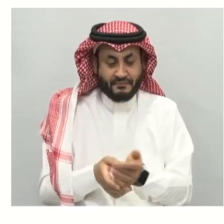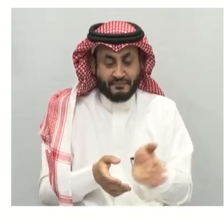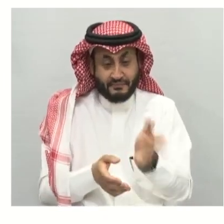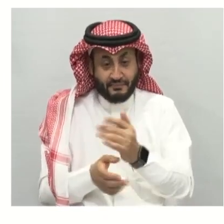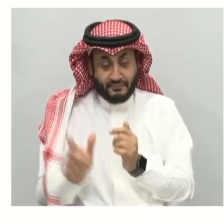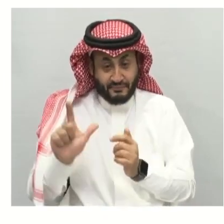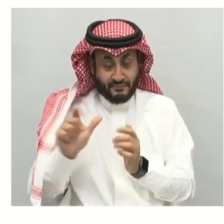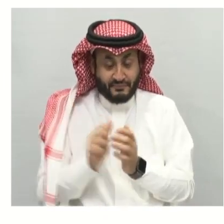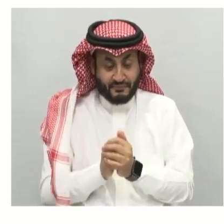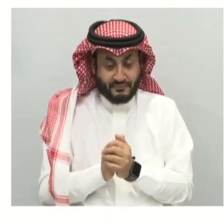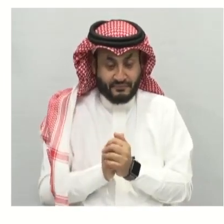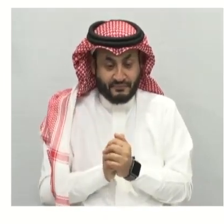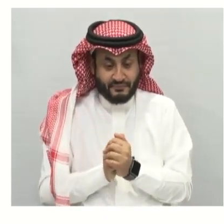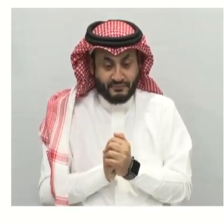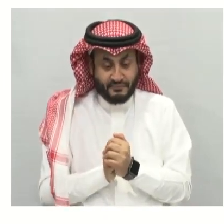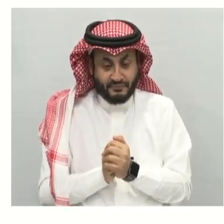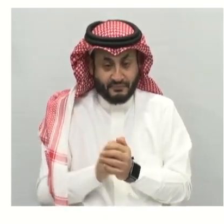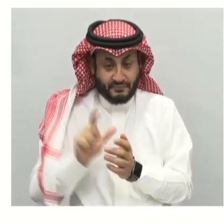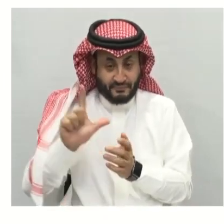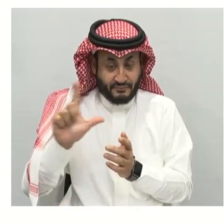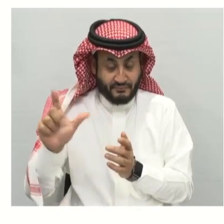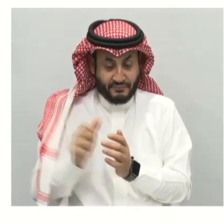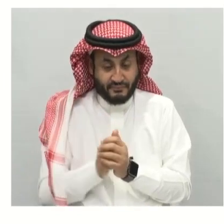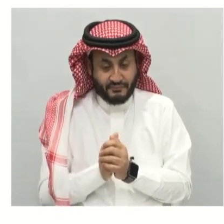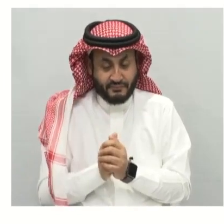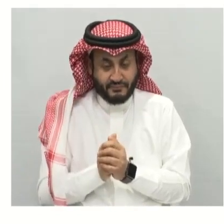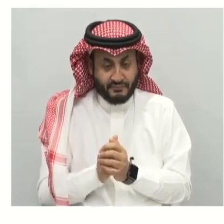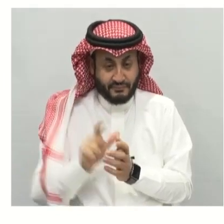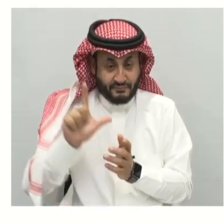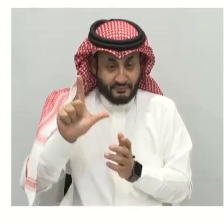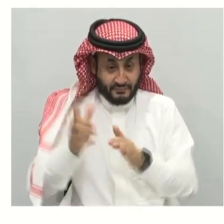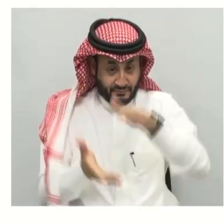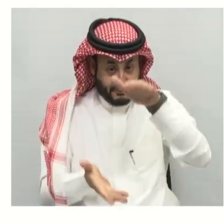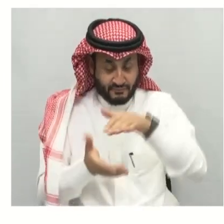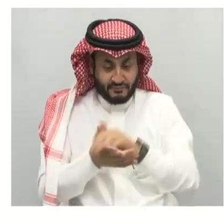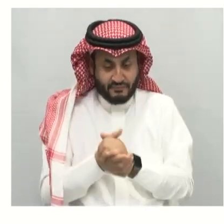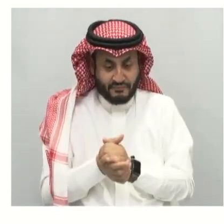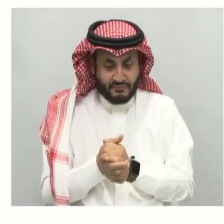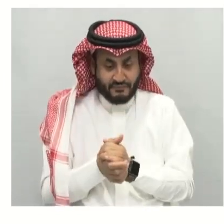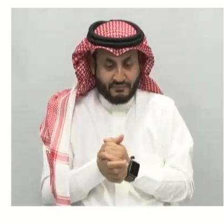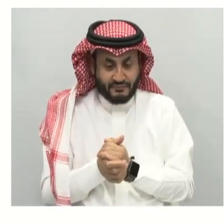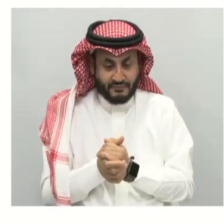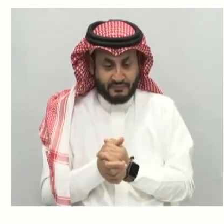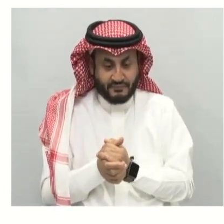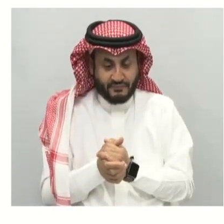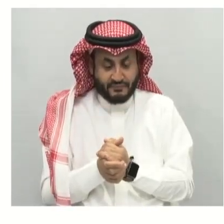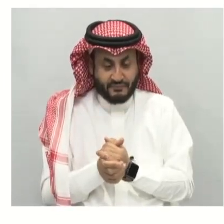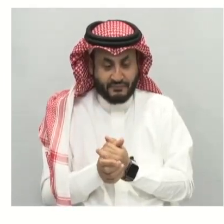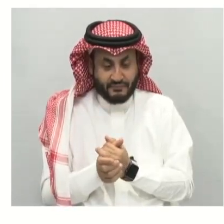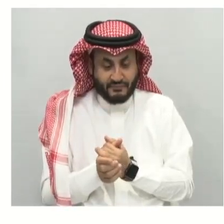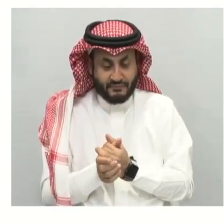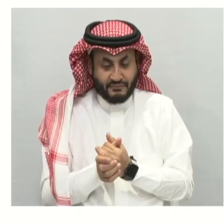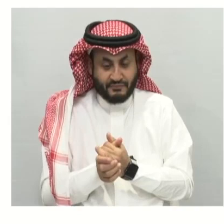Uppercase L, lowercase L. Uppercase, lowercase. Uppercase, lowercase.